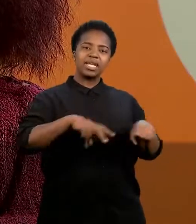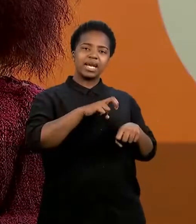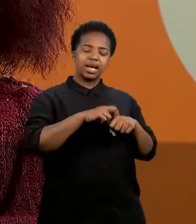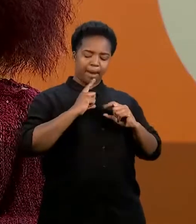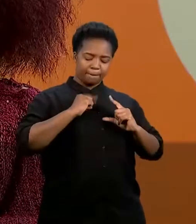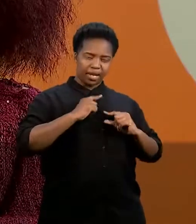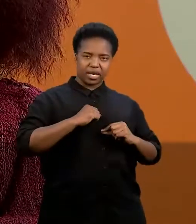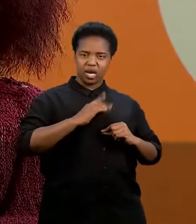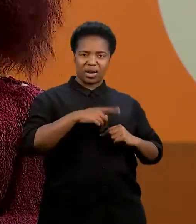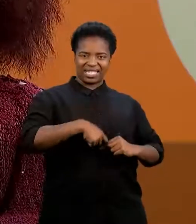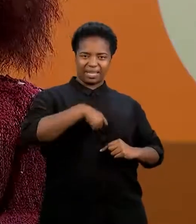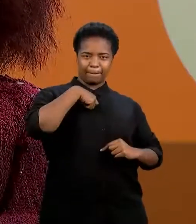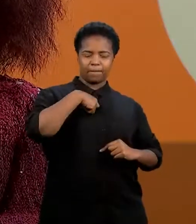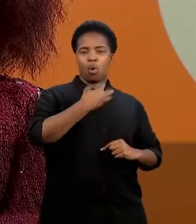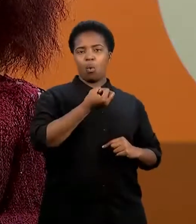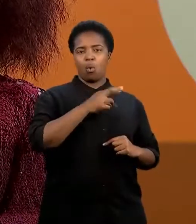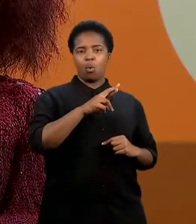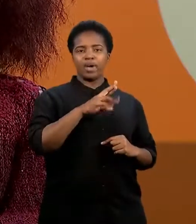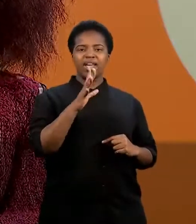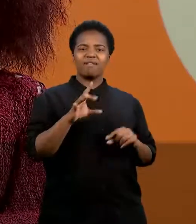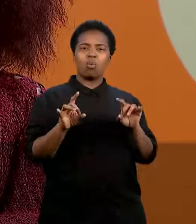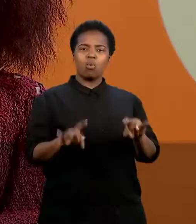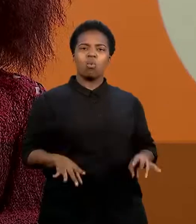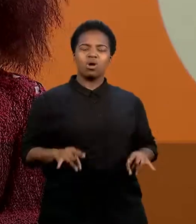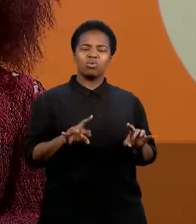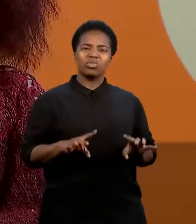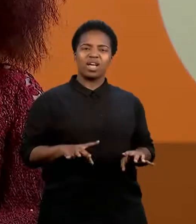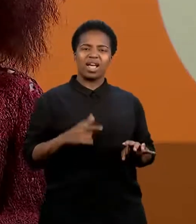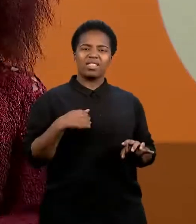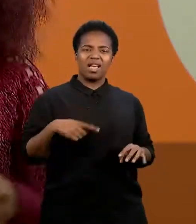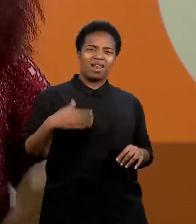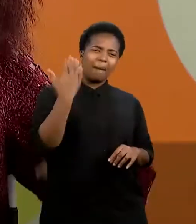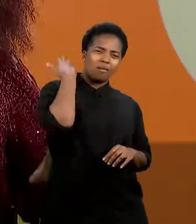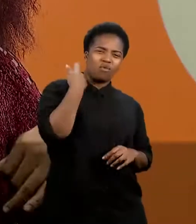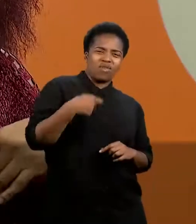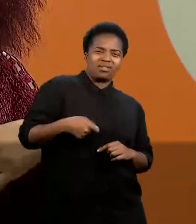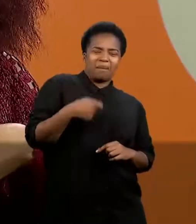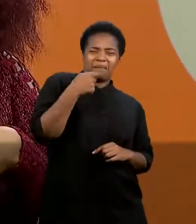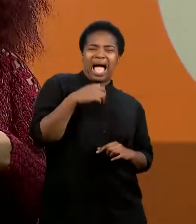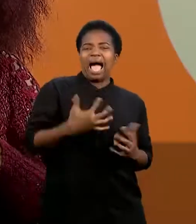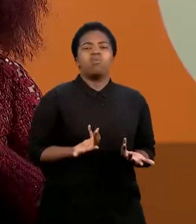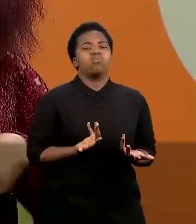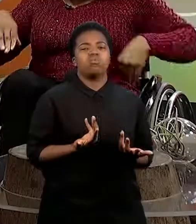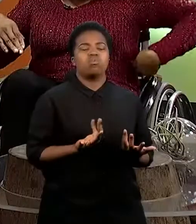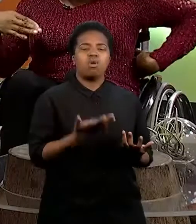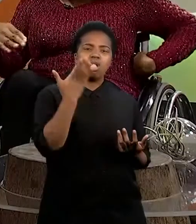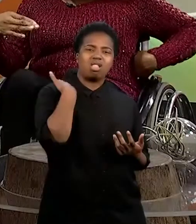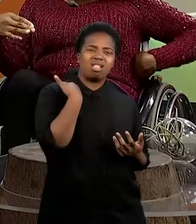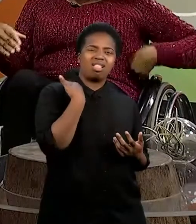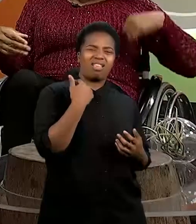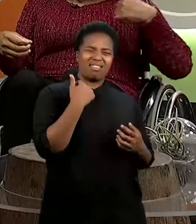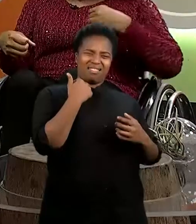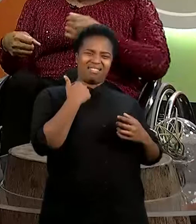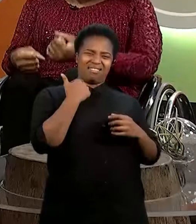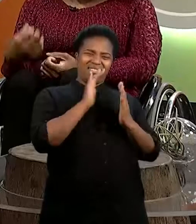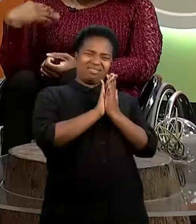will need buttons instead of zips because if you're sitting like on a wheelchair and the clothes has a zip at the back, like because of that, your back is